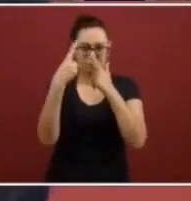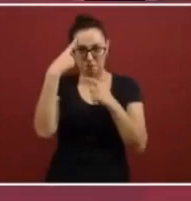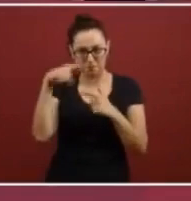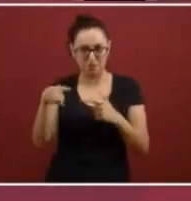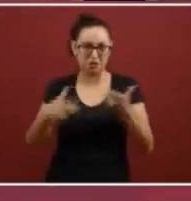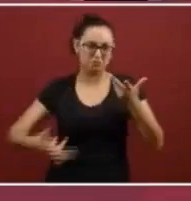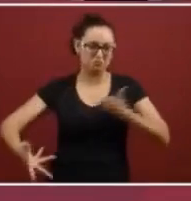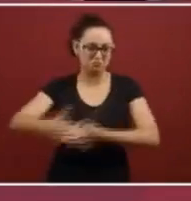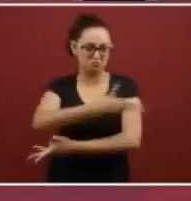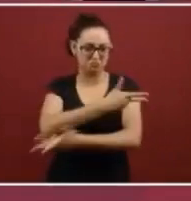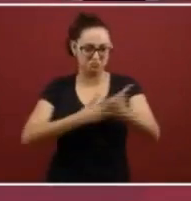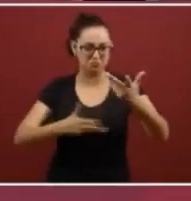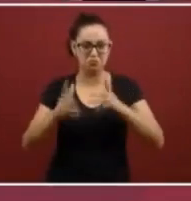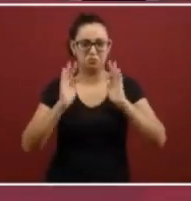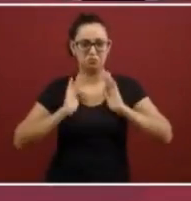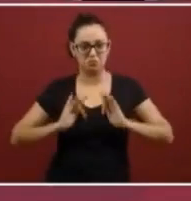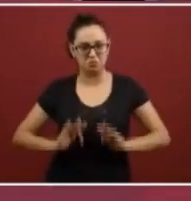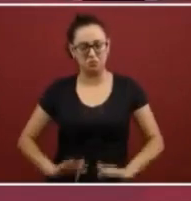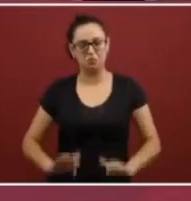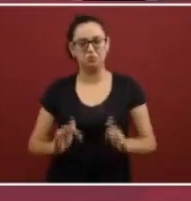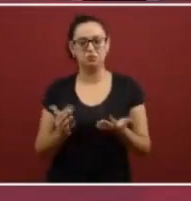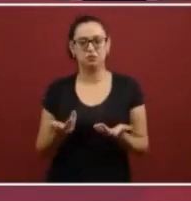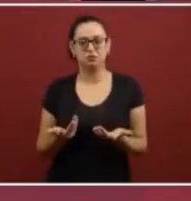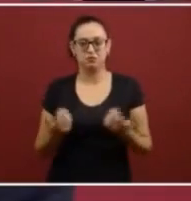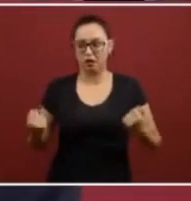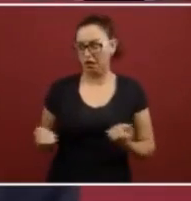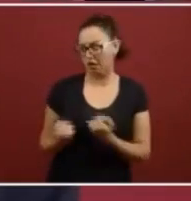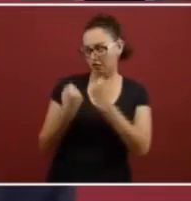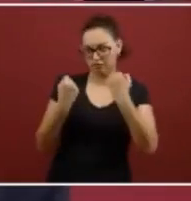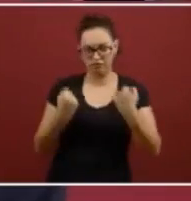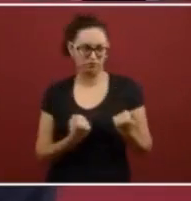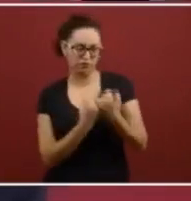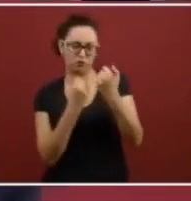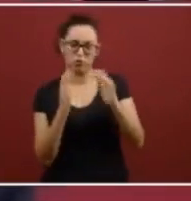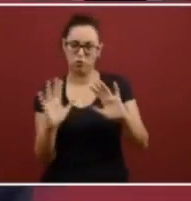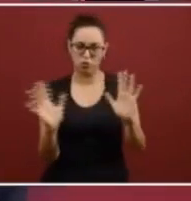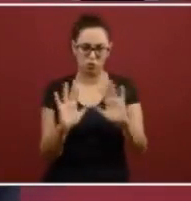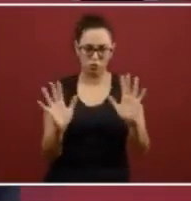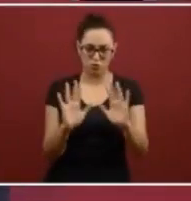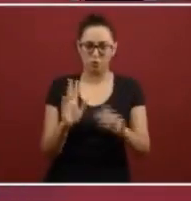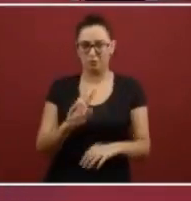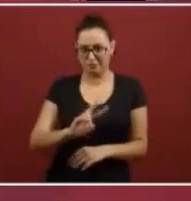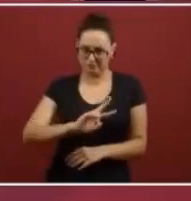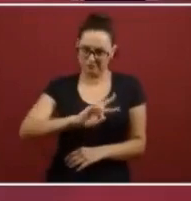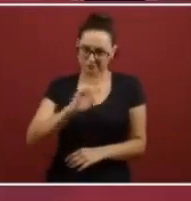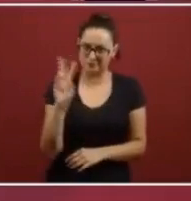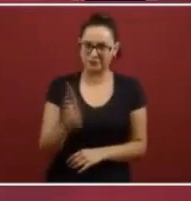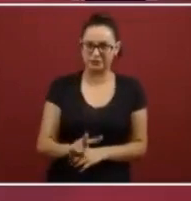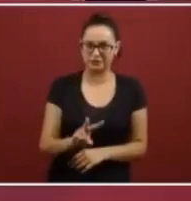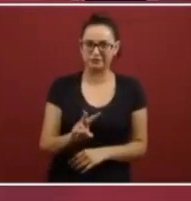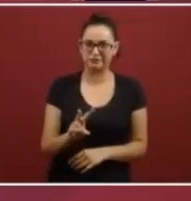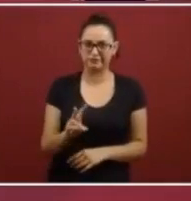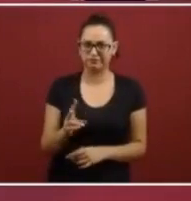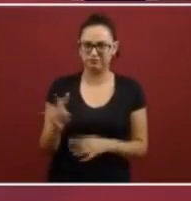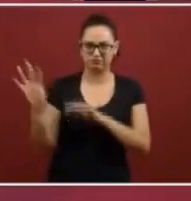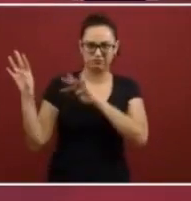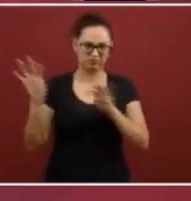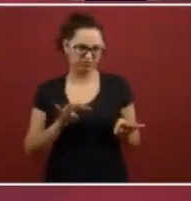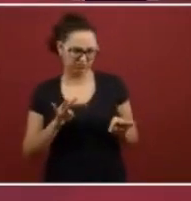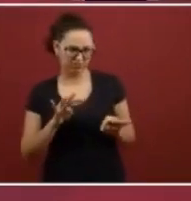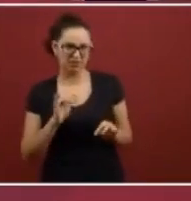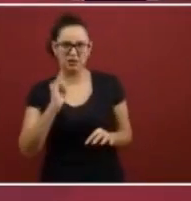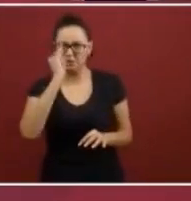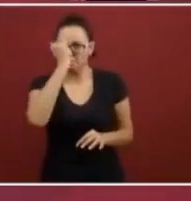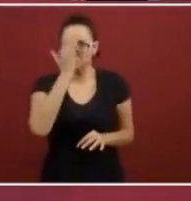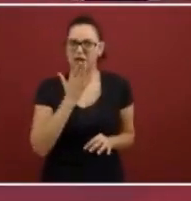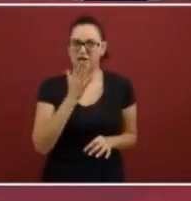so that y they que no can haya enfrentamientos be in porque, harmony en and not efecto, have any confrontations, because in afecta la effect, imagen it de un affects